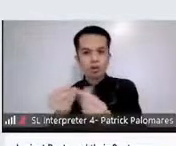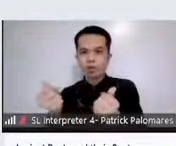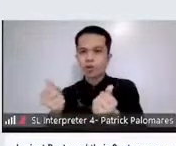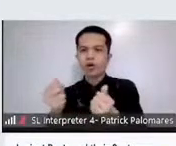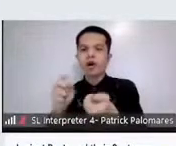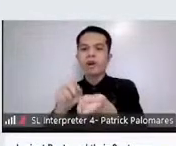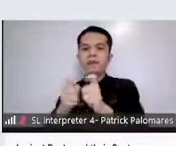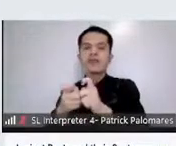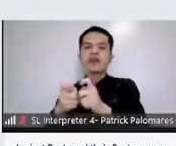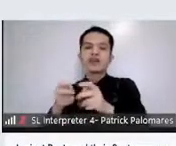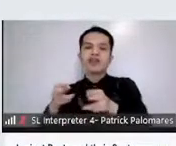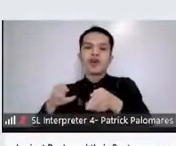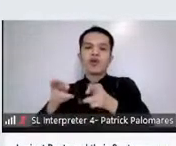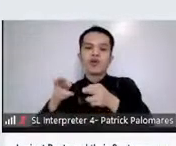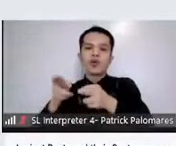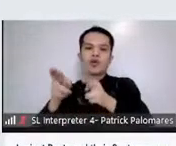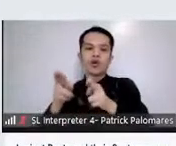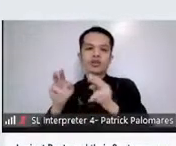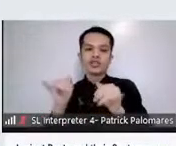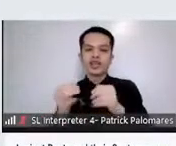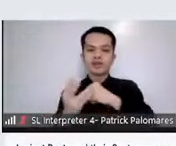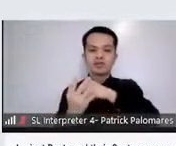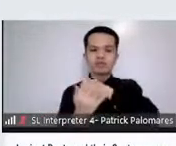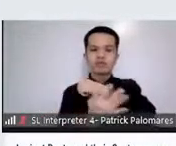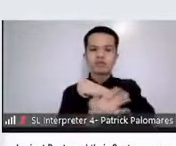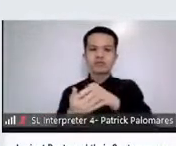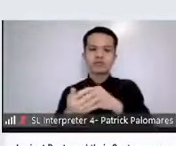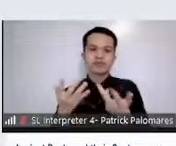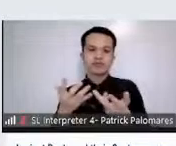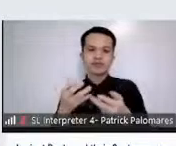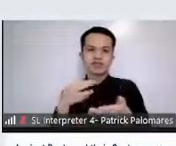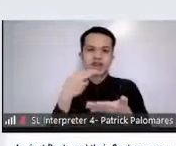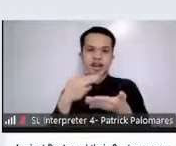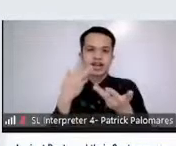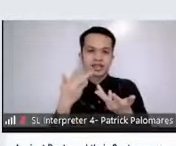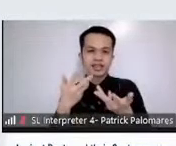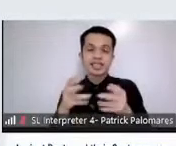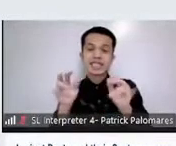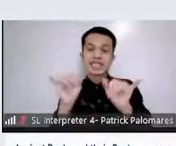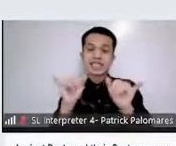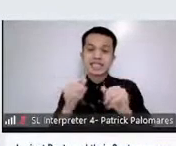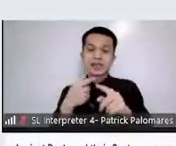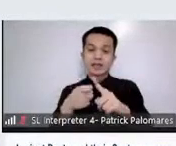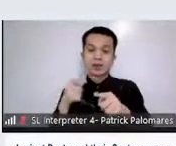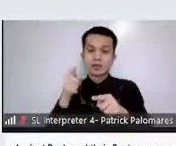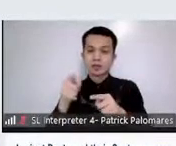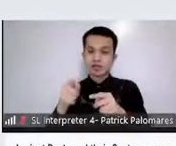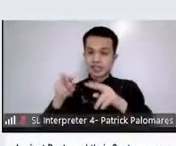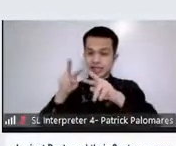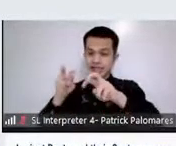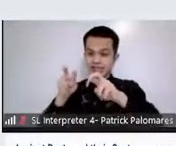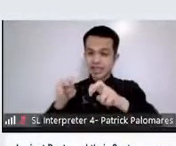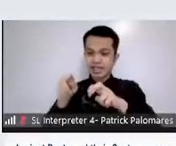is a rice field. And from the geological study, this area here is the former Bonbon River channel.